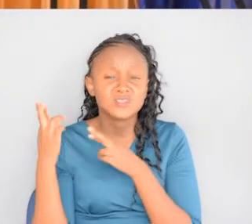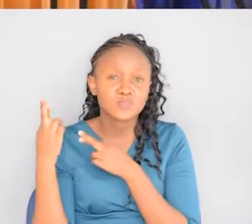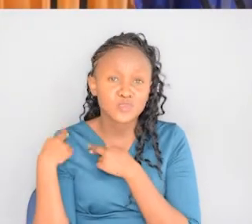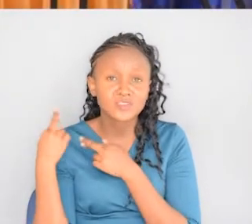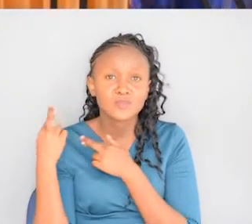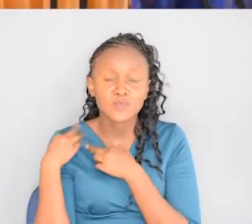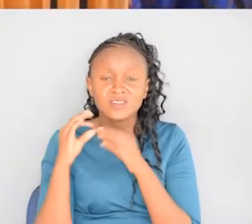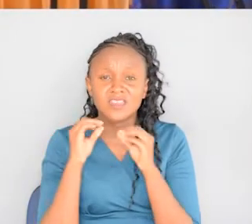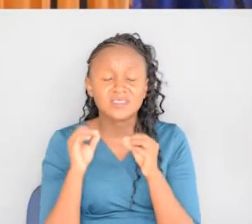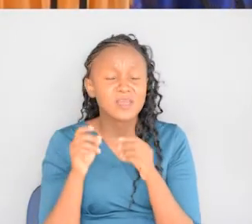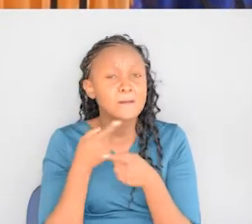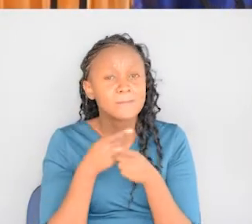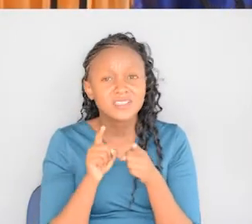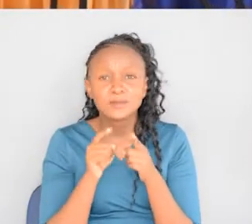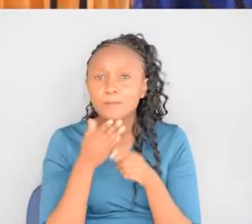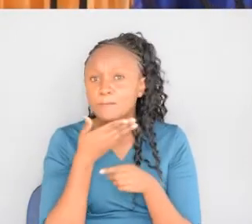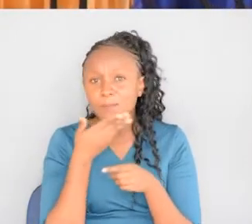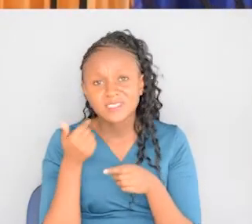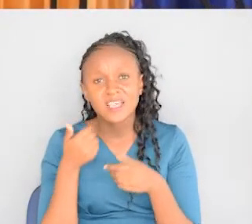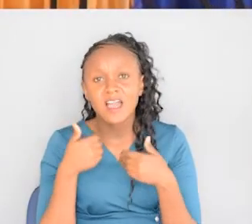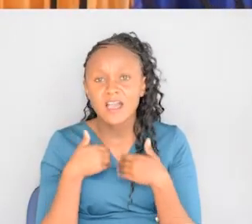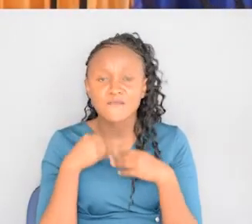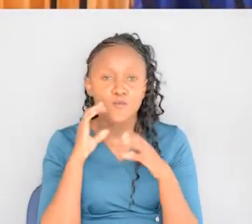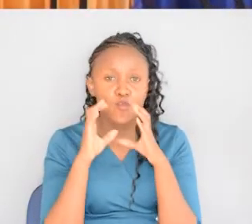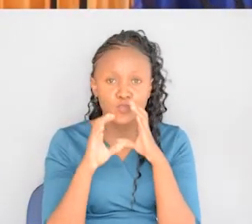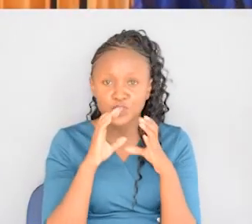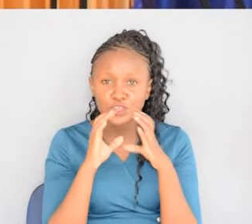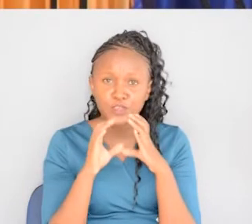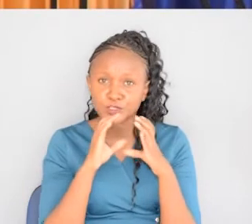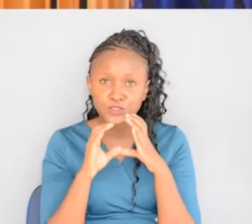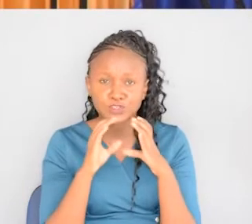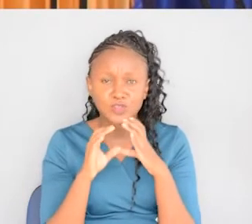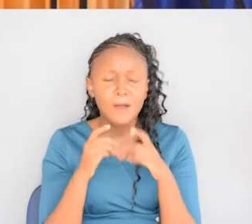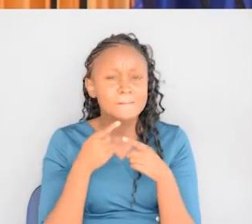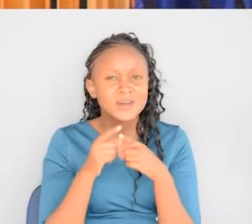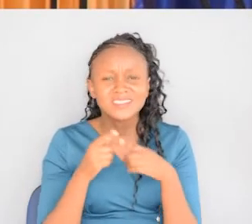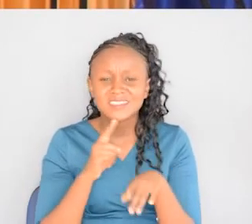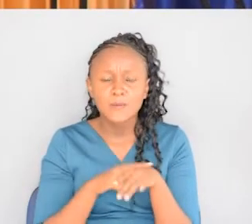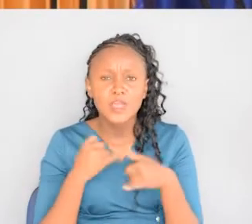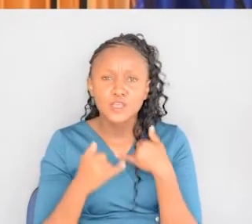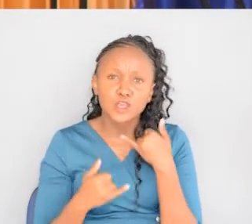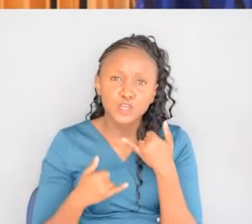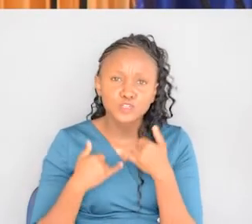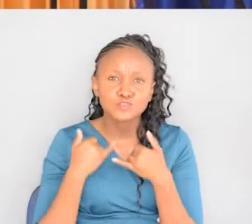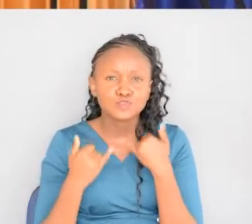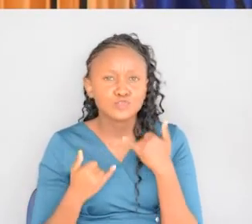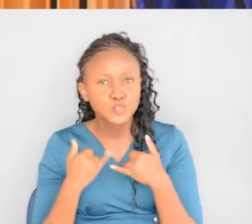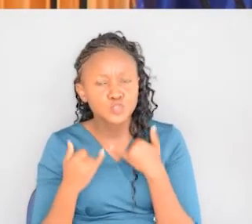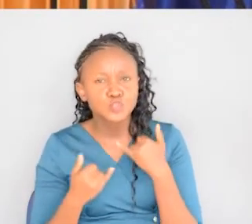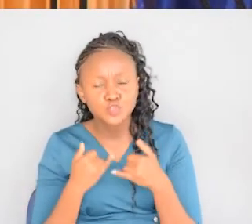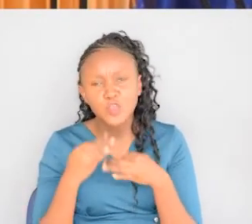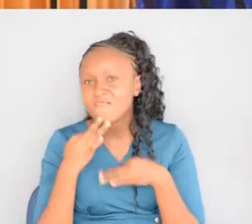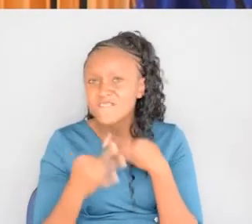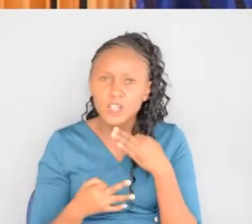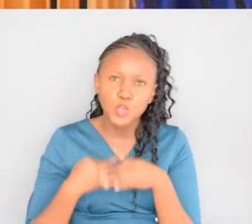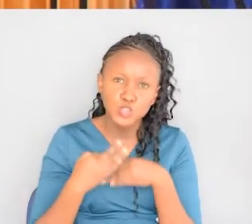you don't look forward to it. But when you are enjoying an intimate fellowship, you know, when you are enjoying being